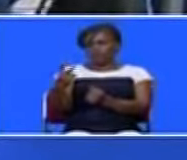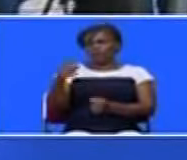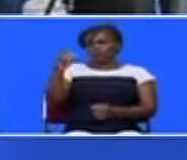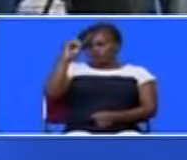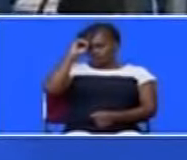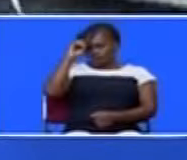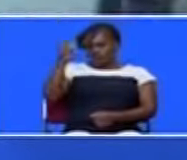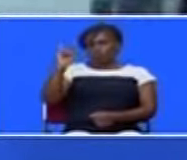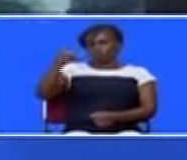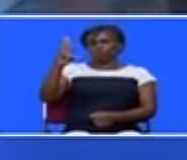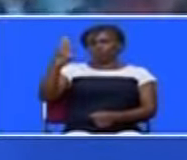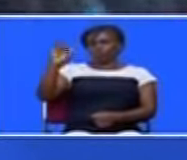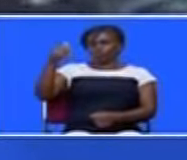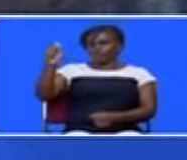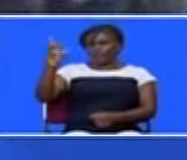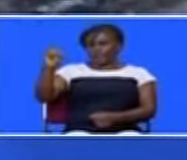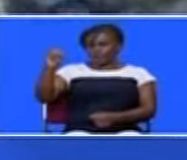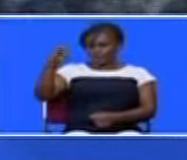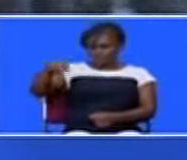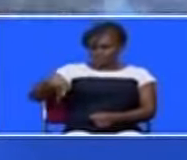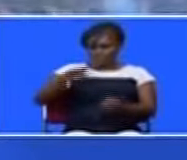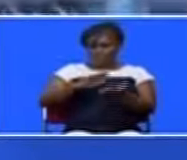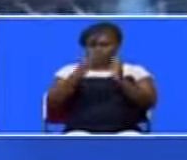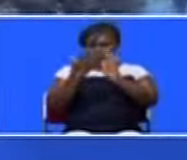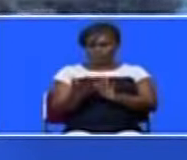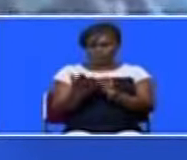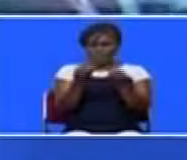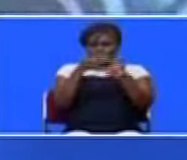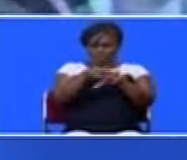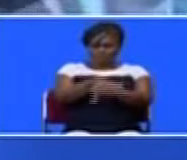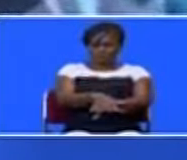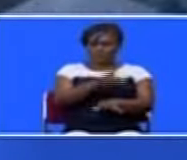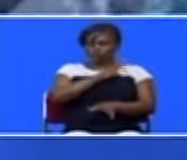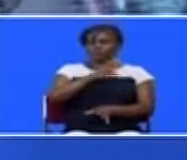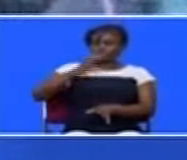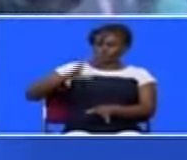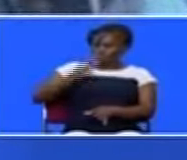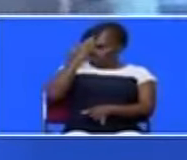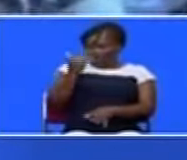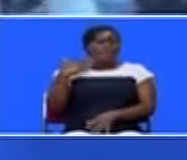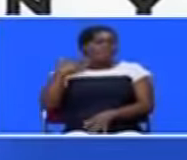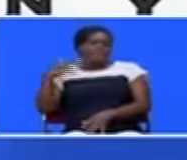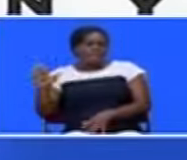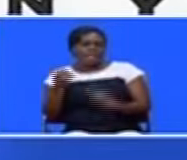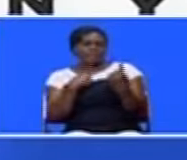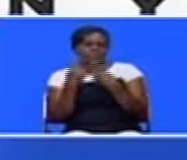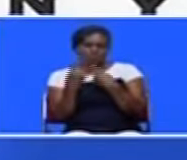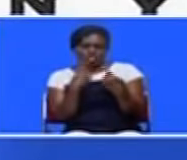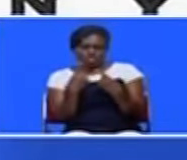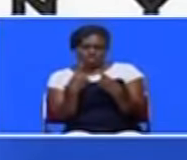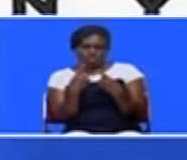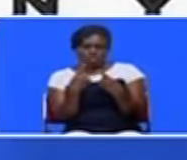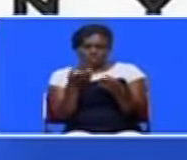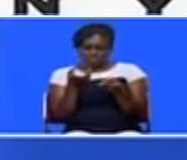Kabogo, then Juja MP, appeared before the National Cohesion and Integration Commission over hate speech allegations.